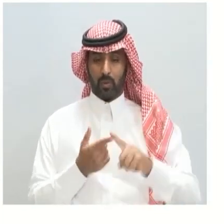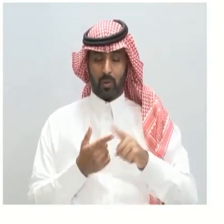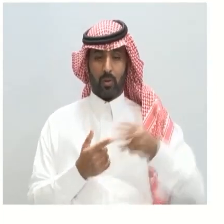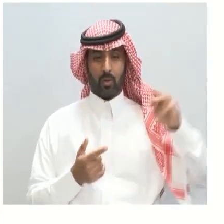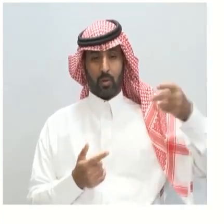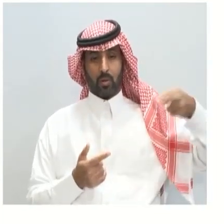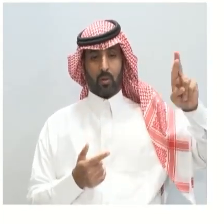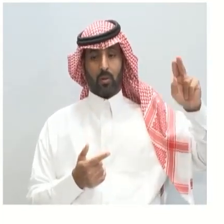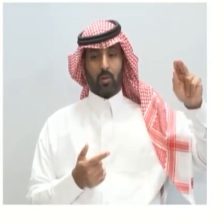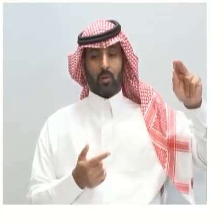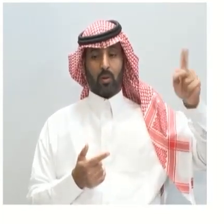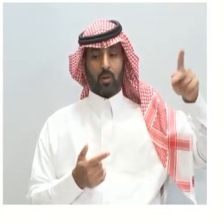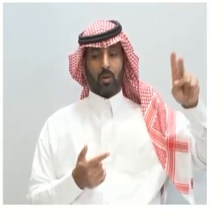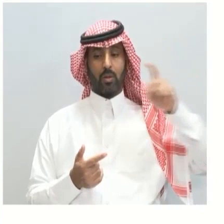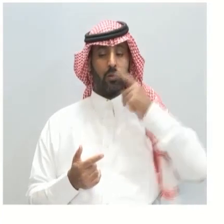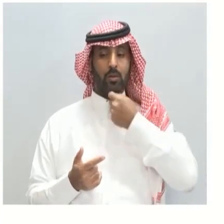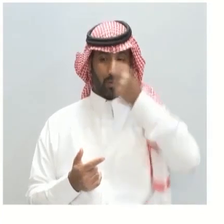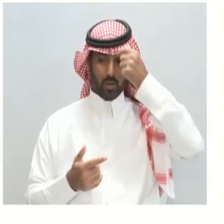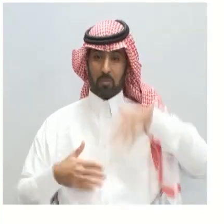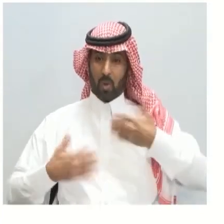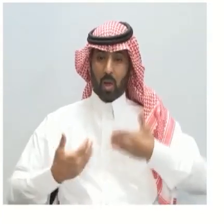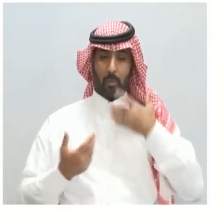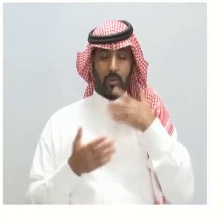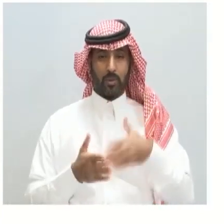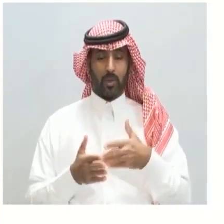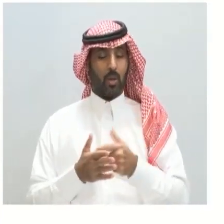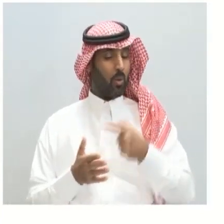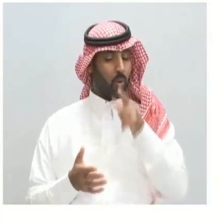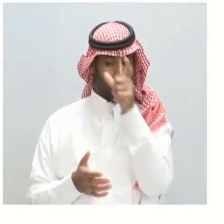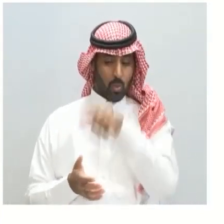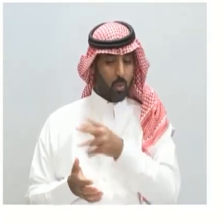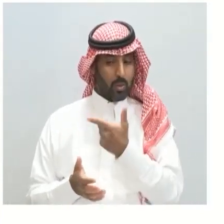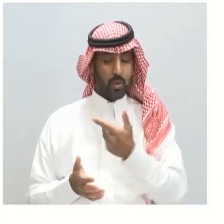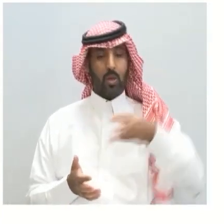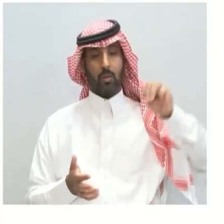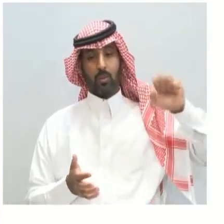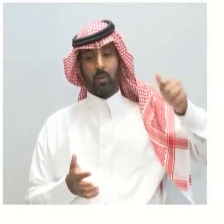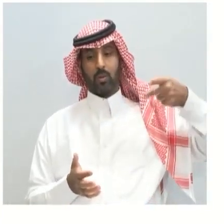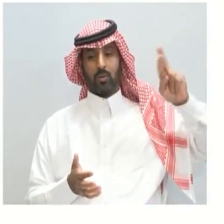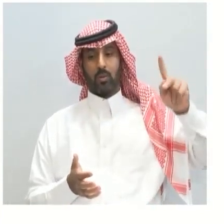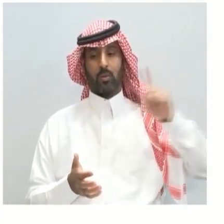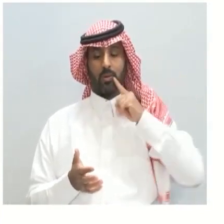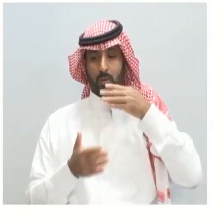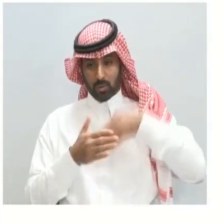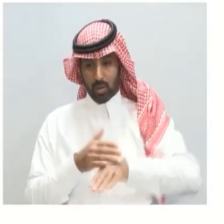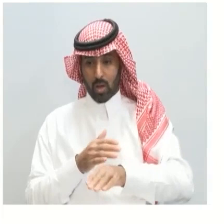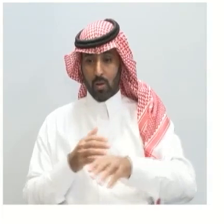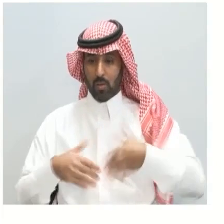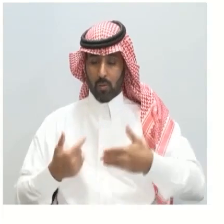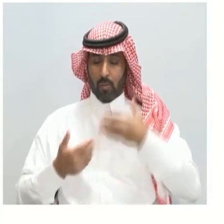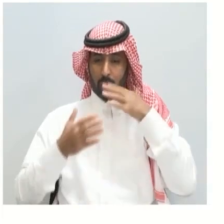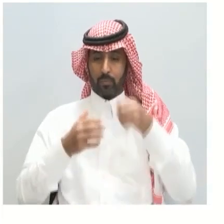Mark's excited. Who is excited? Mark. So here, the second one, skydiving is